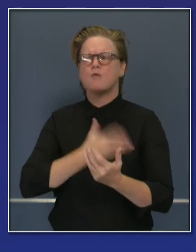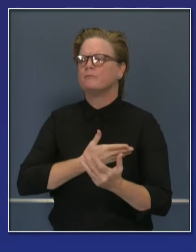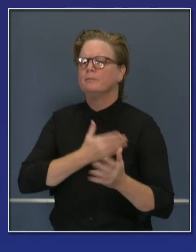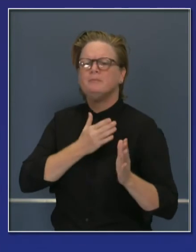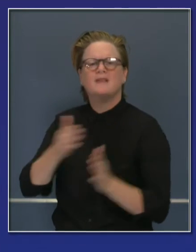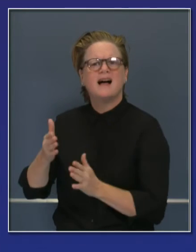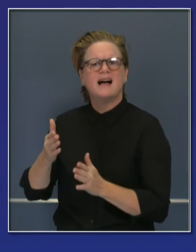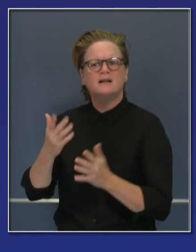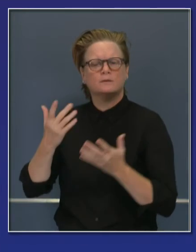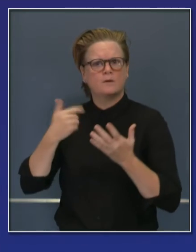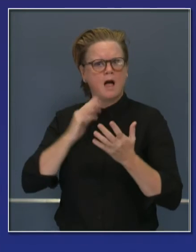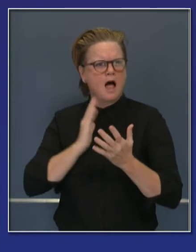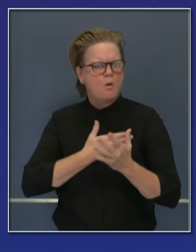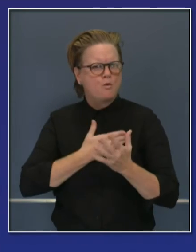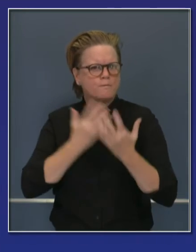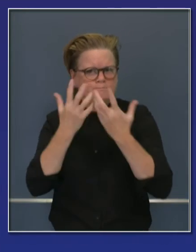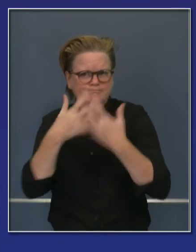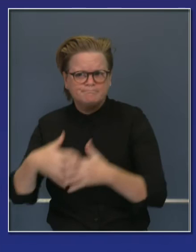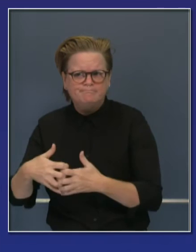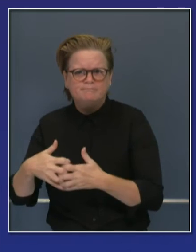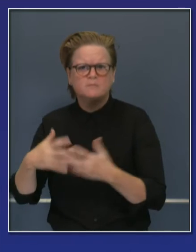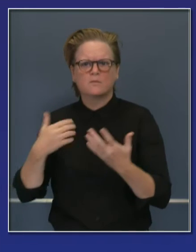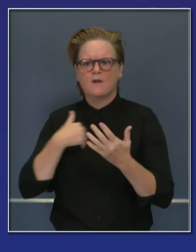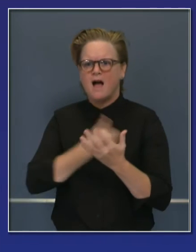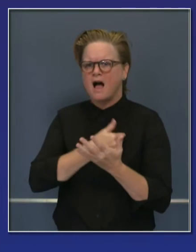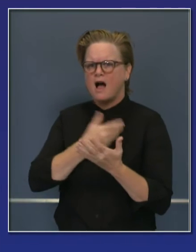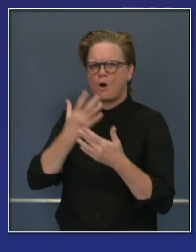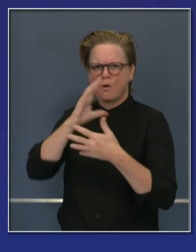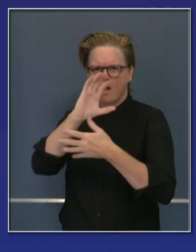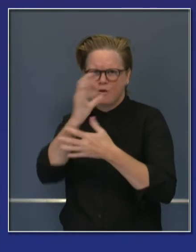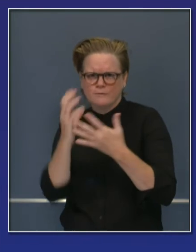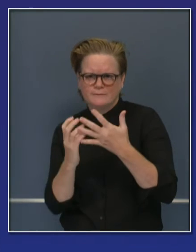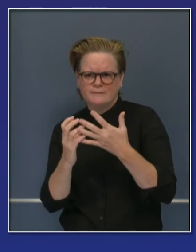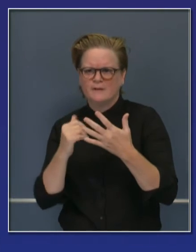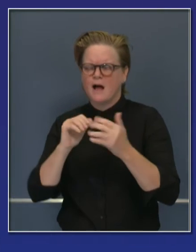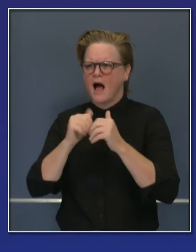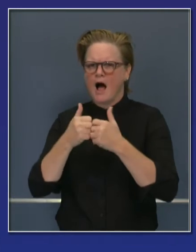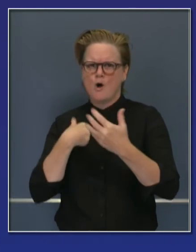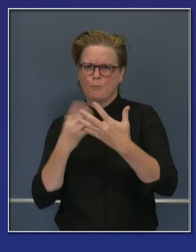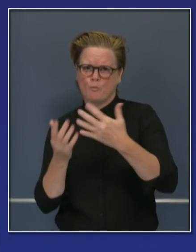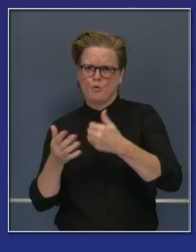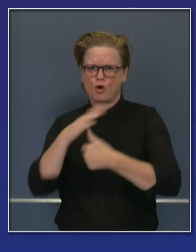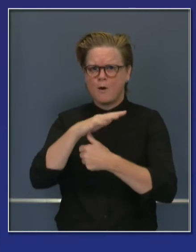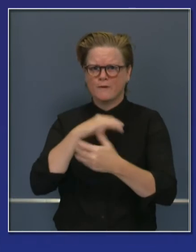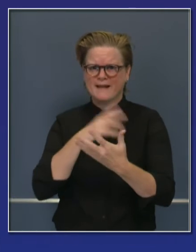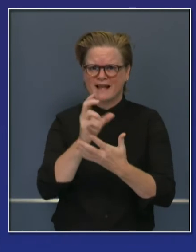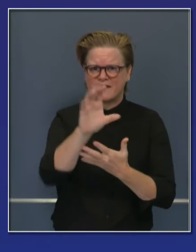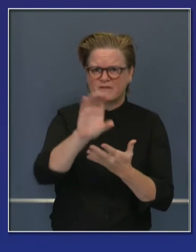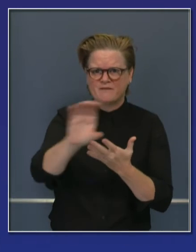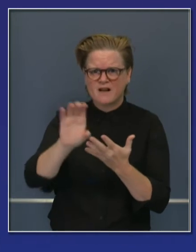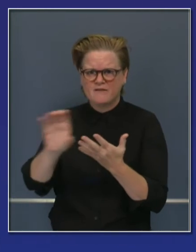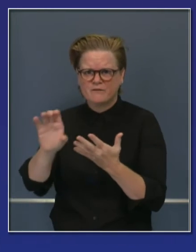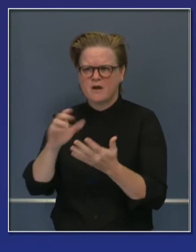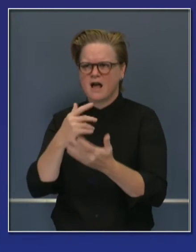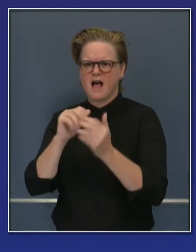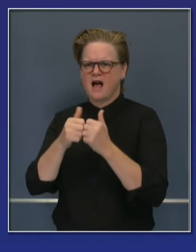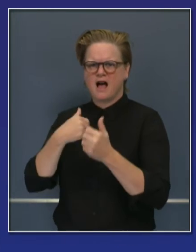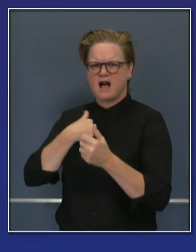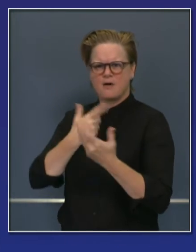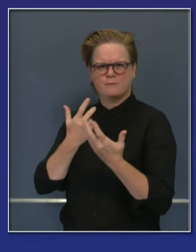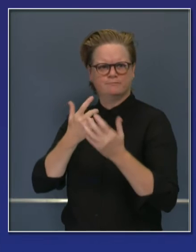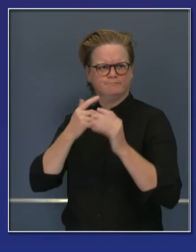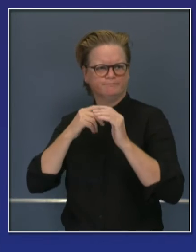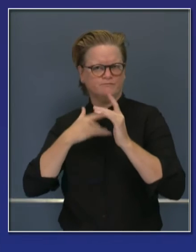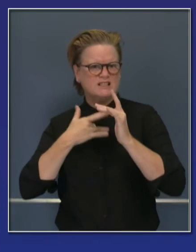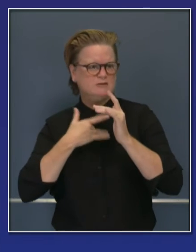because of California's scale, our expertise, the incredible resource that we have here, human resource